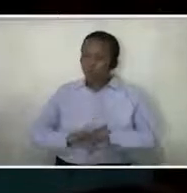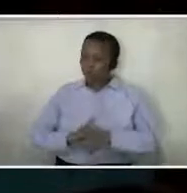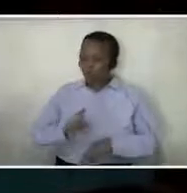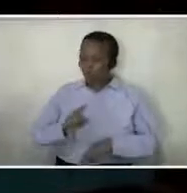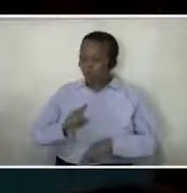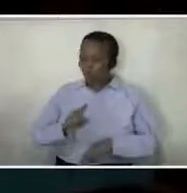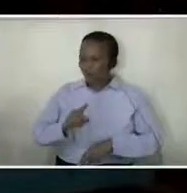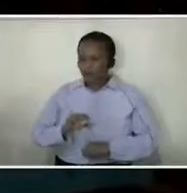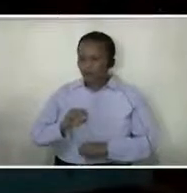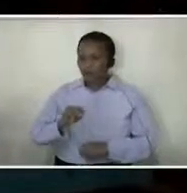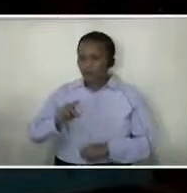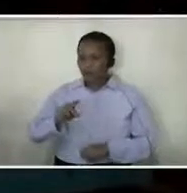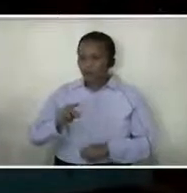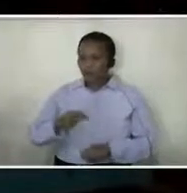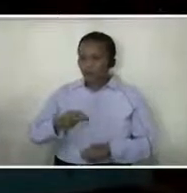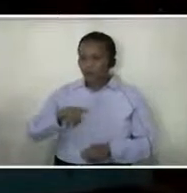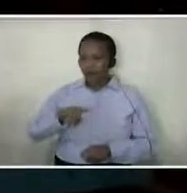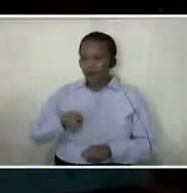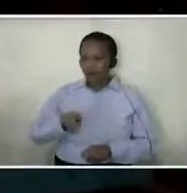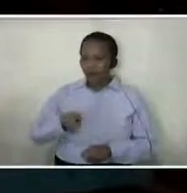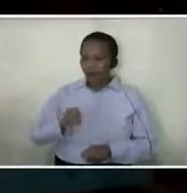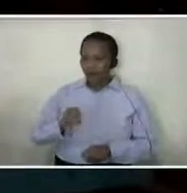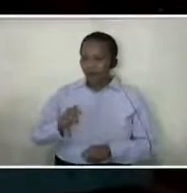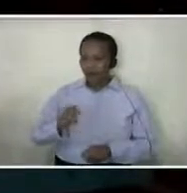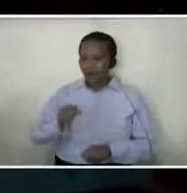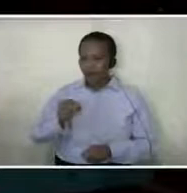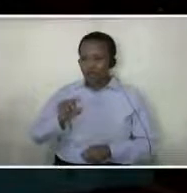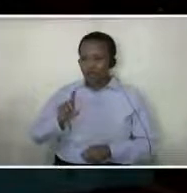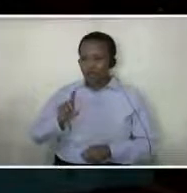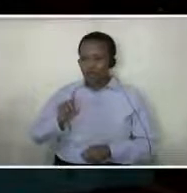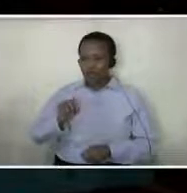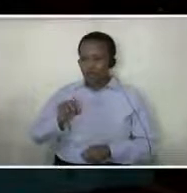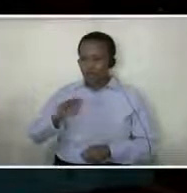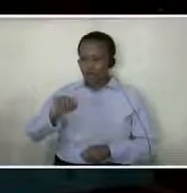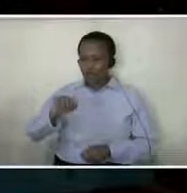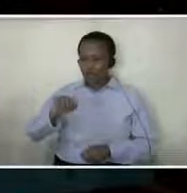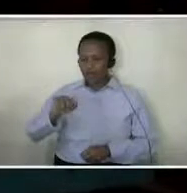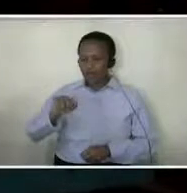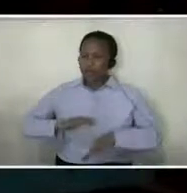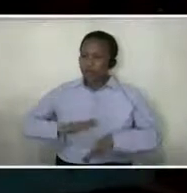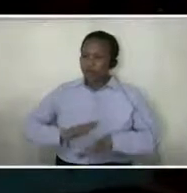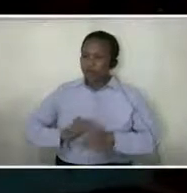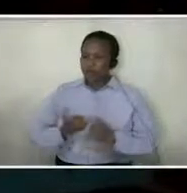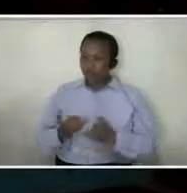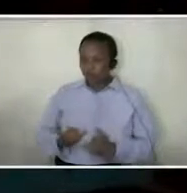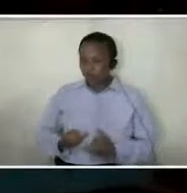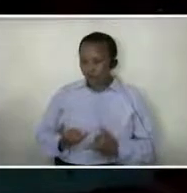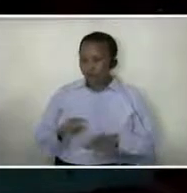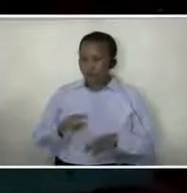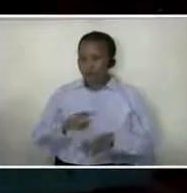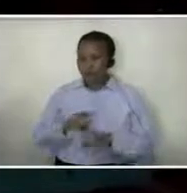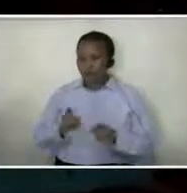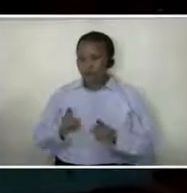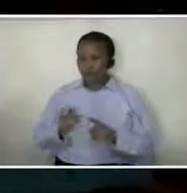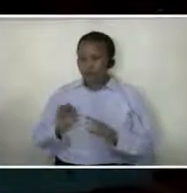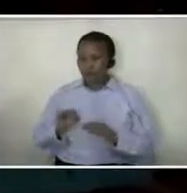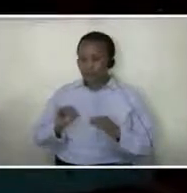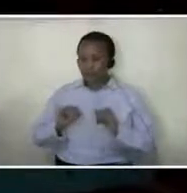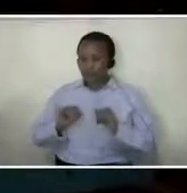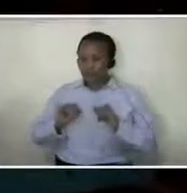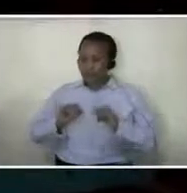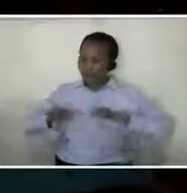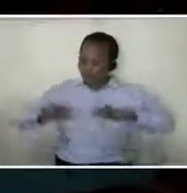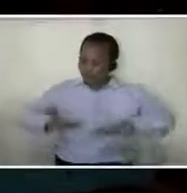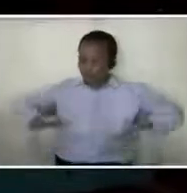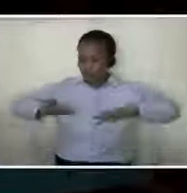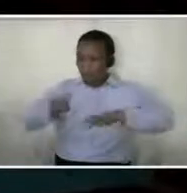of a transitional political climate in our country. While being mindful of the spheres of governance and express the need for